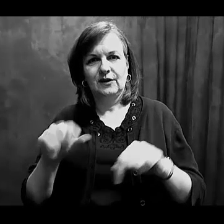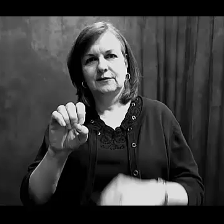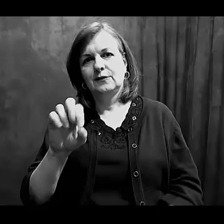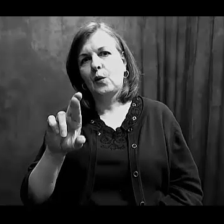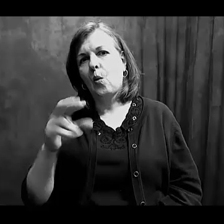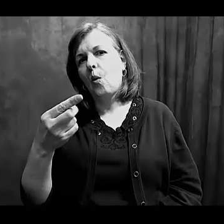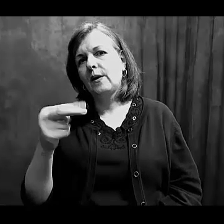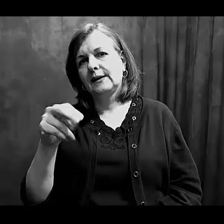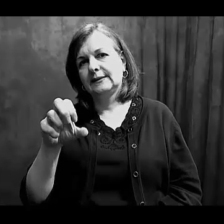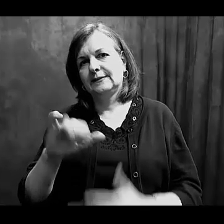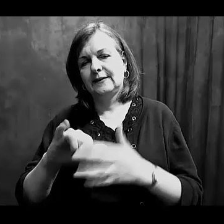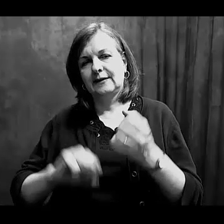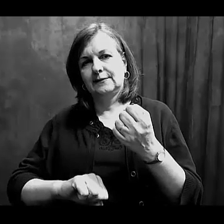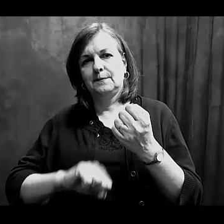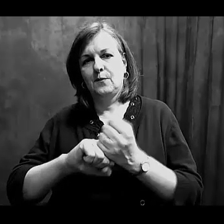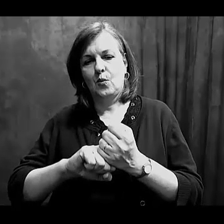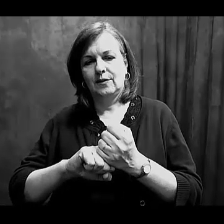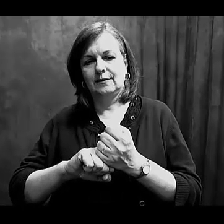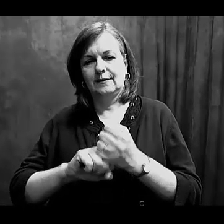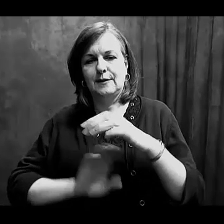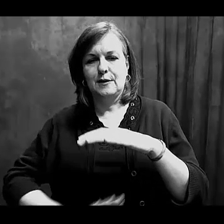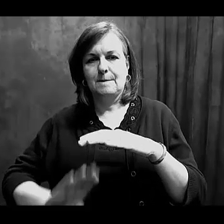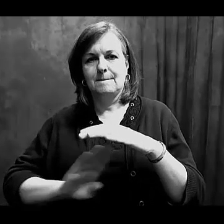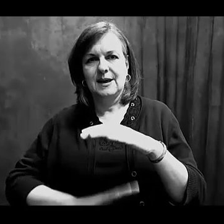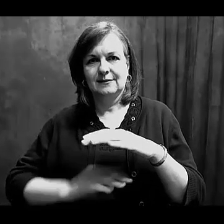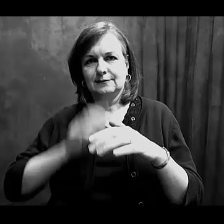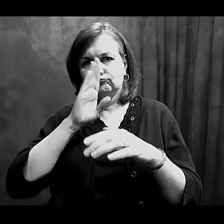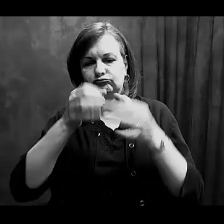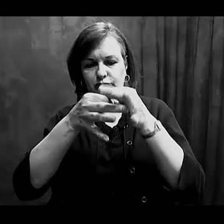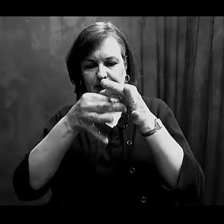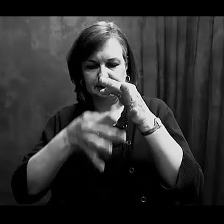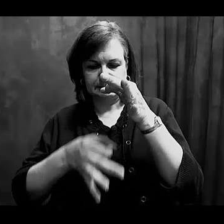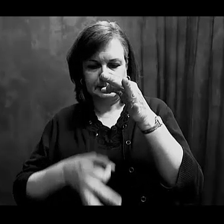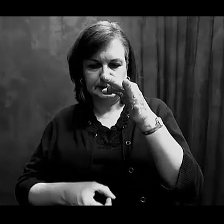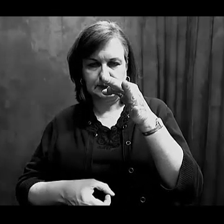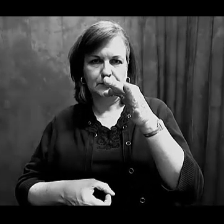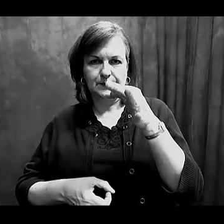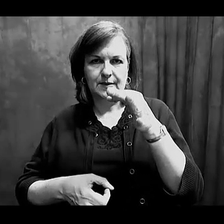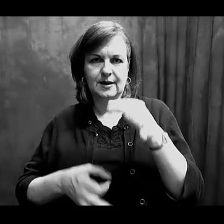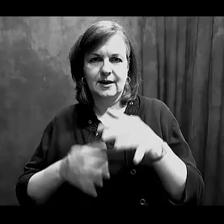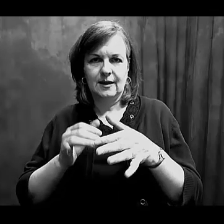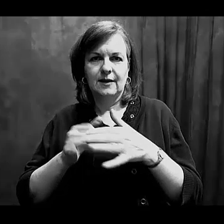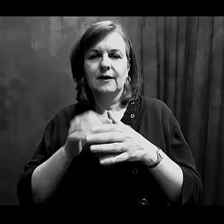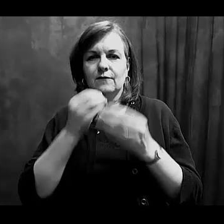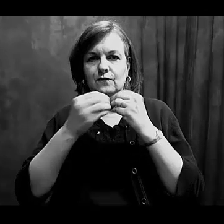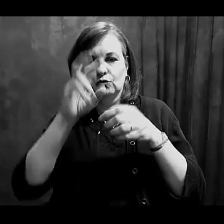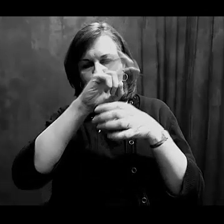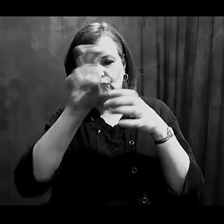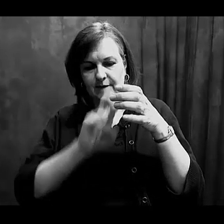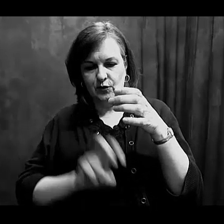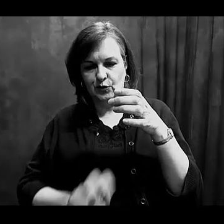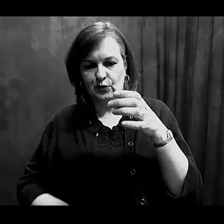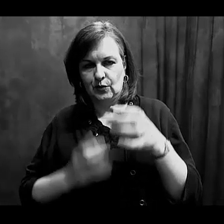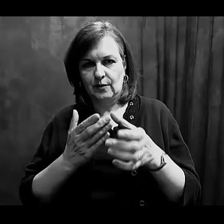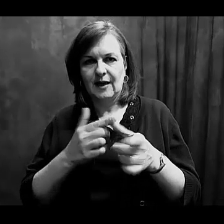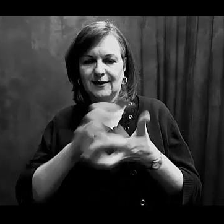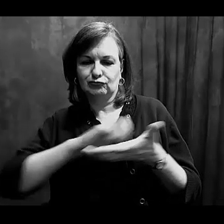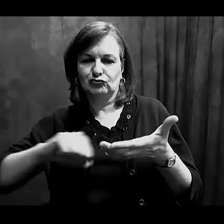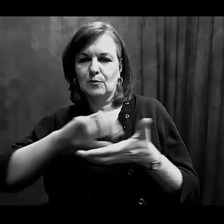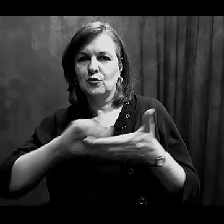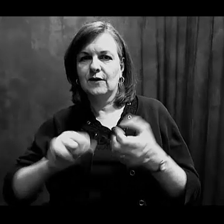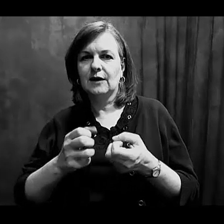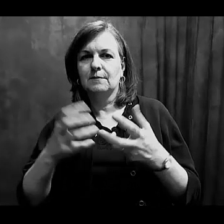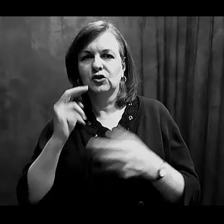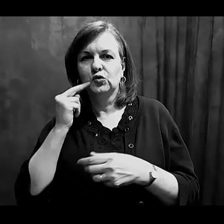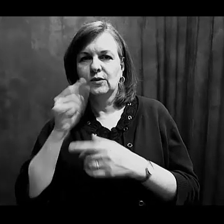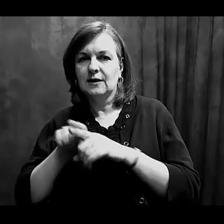anus. That's it. Now, we also look at the associated organs with that. So essentially, organs